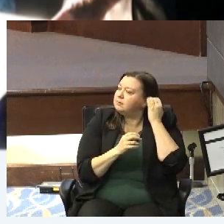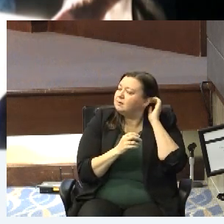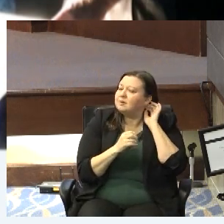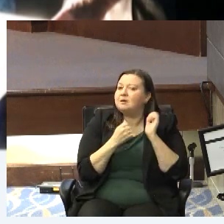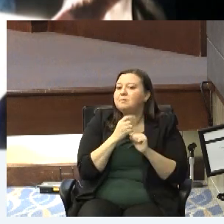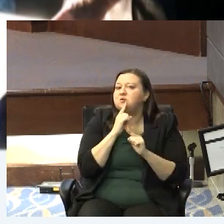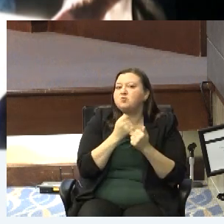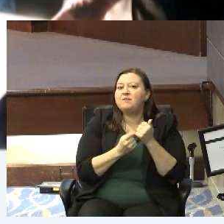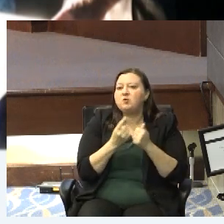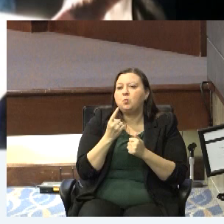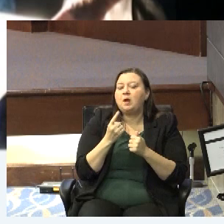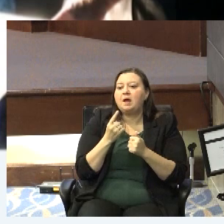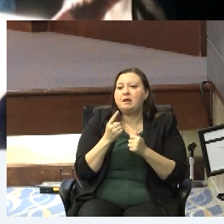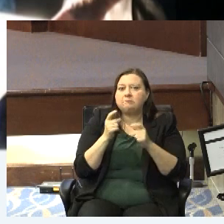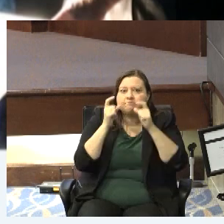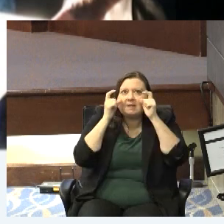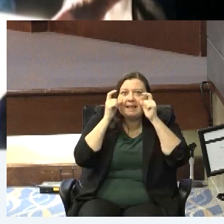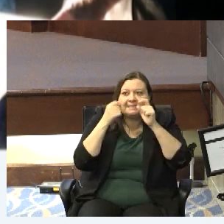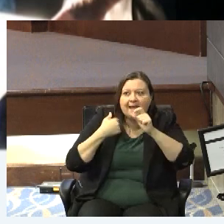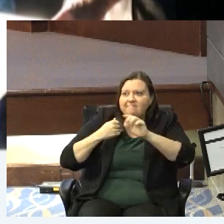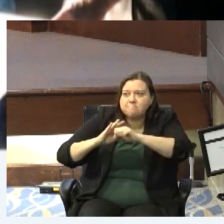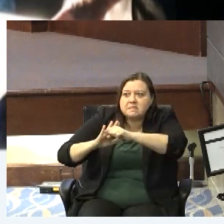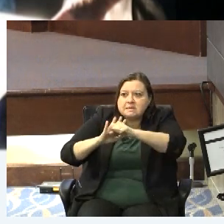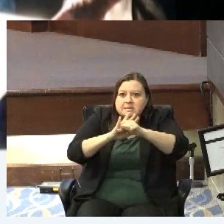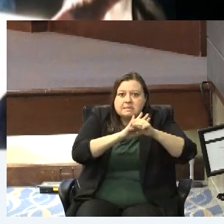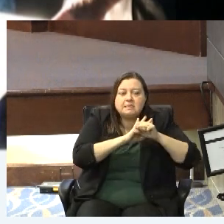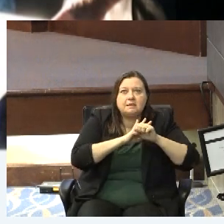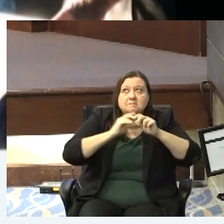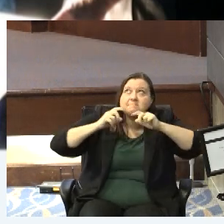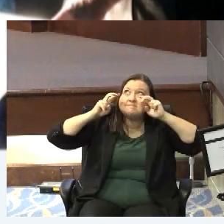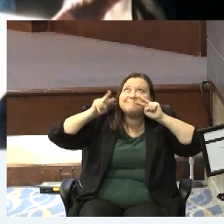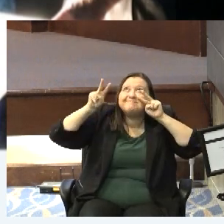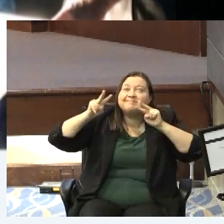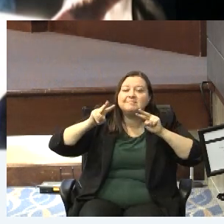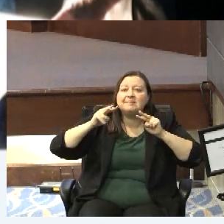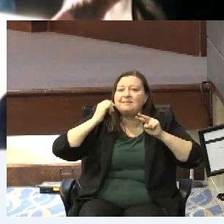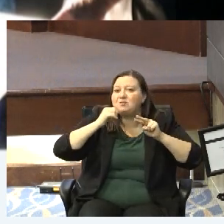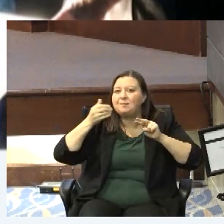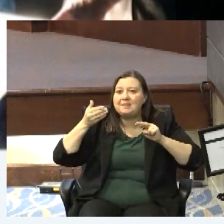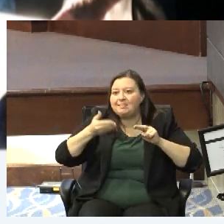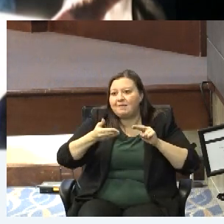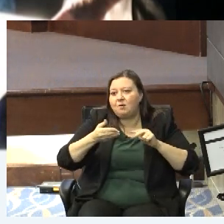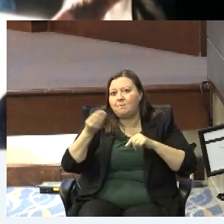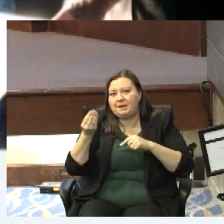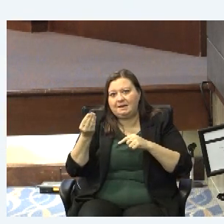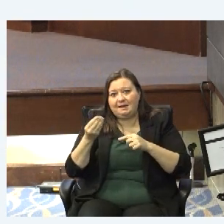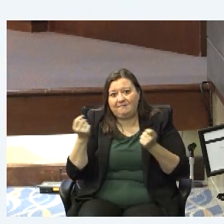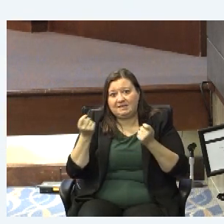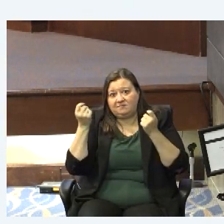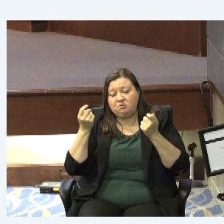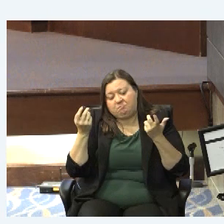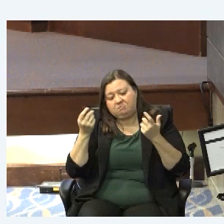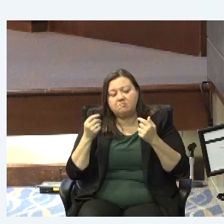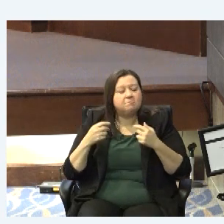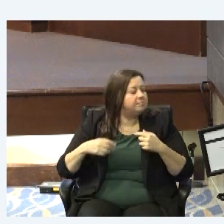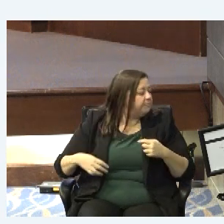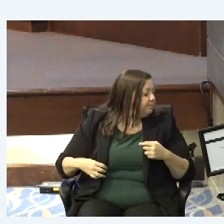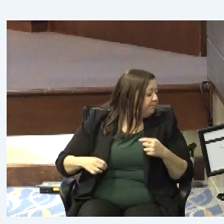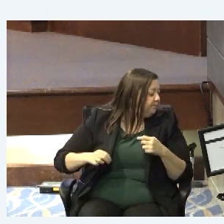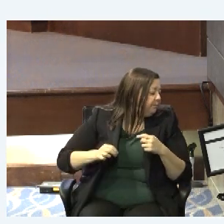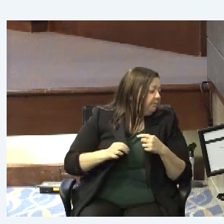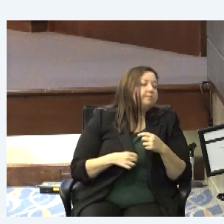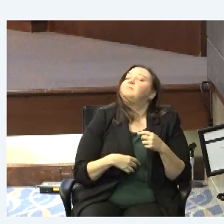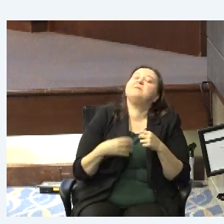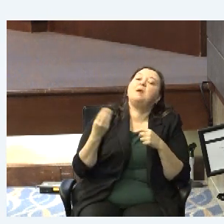everybody's stocked with solar glasses to really take advantage of this event if you're not going to be at the Monday festival. On